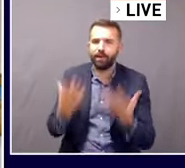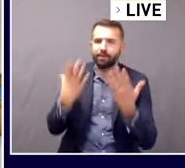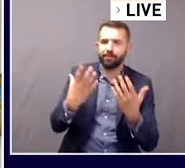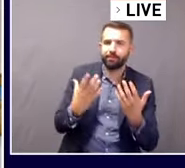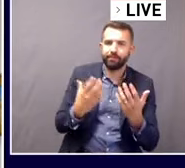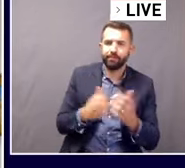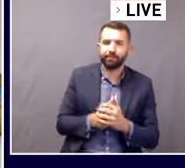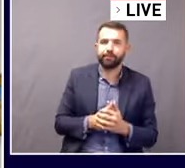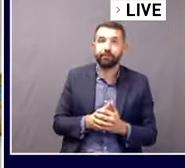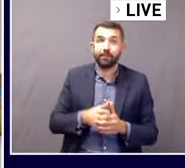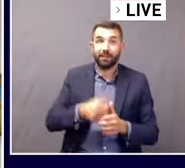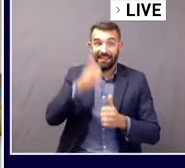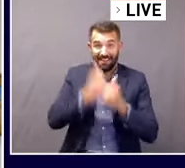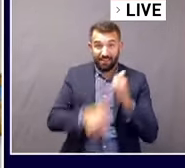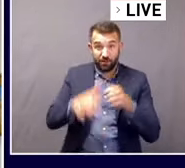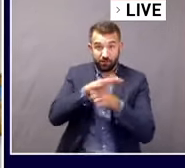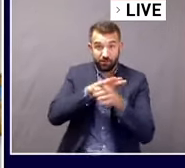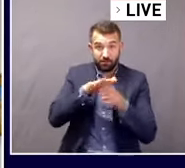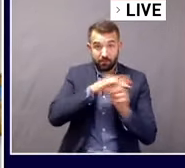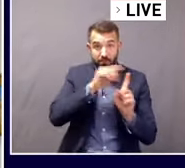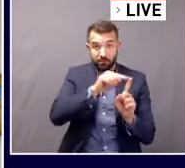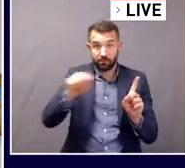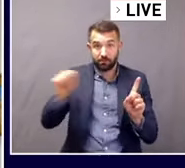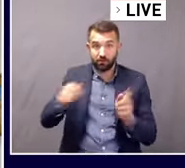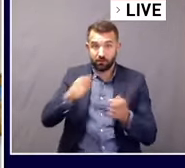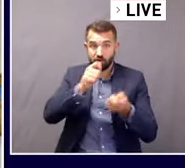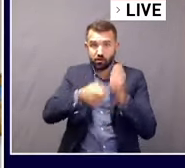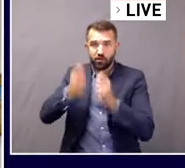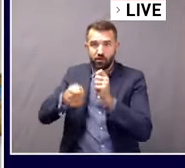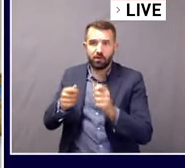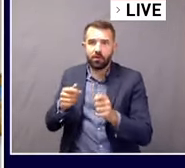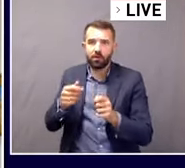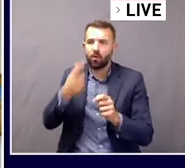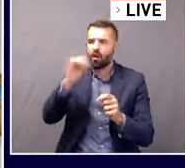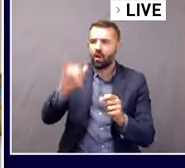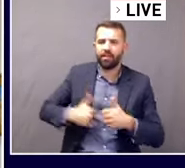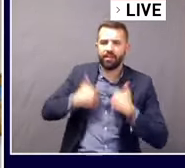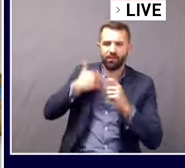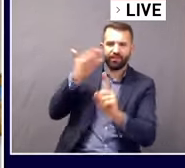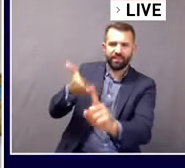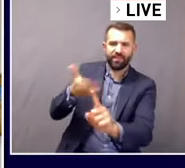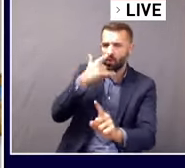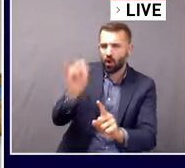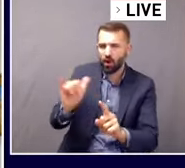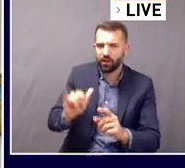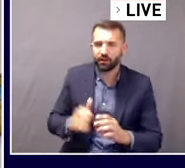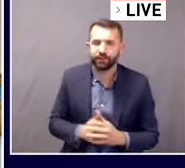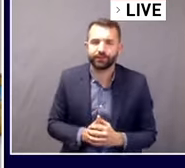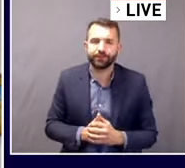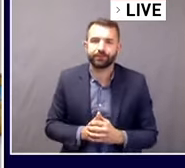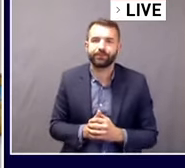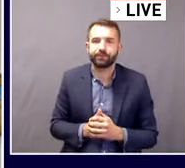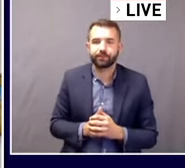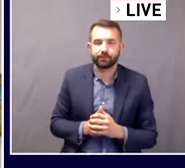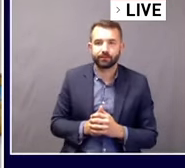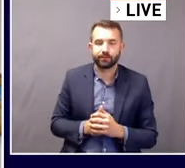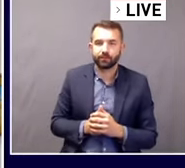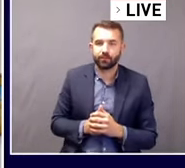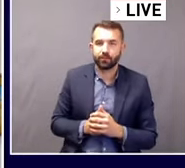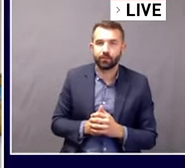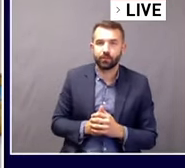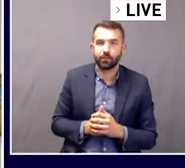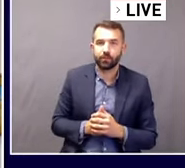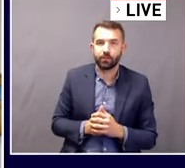look at the positivity rate and the rate of new cases adjusted for population. And we do so over the preceding 14